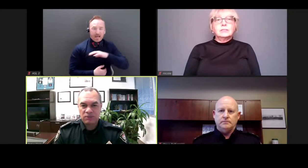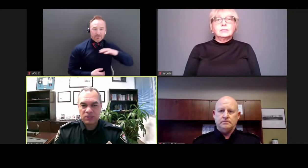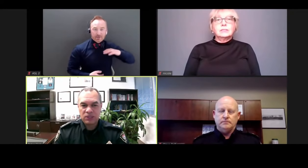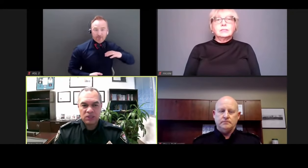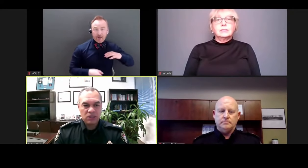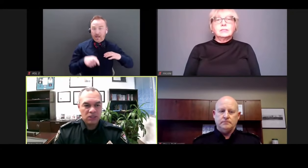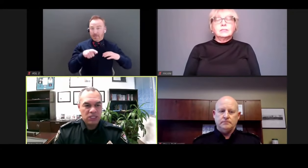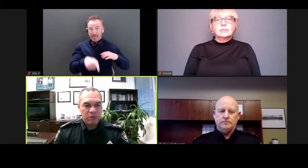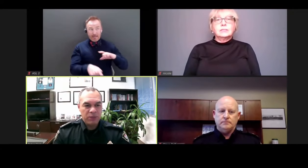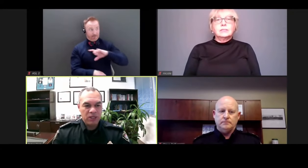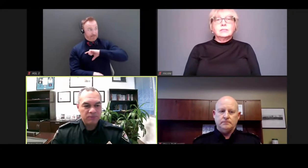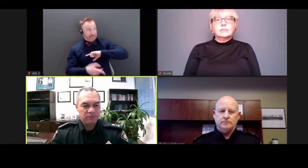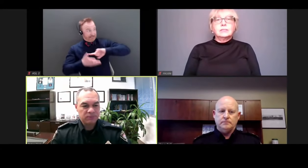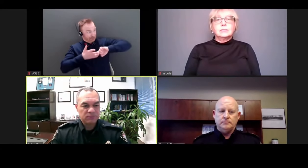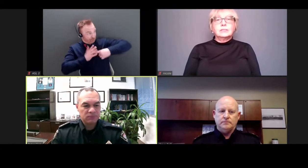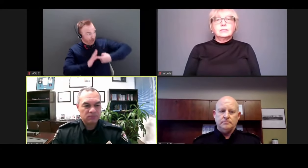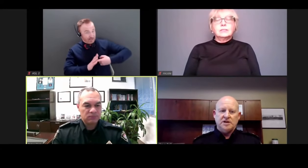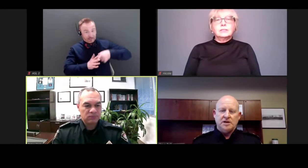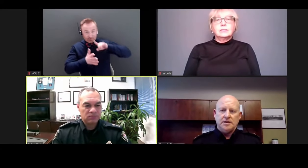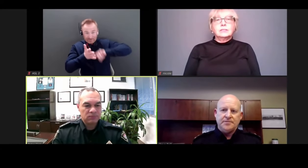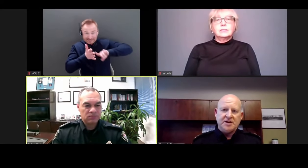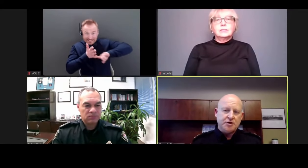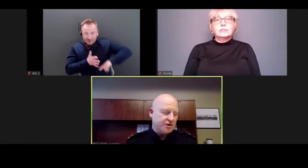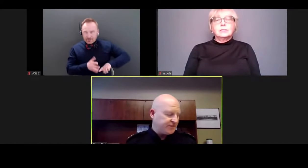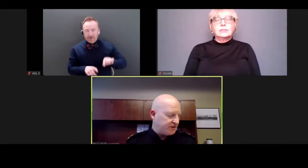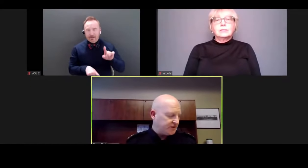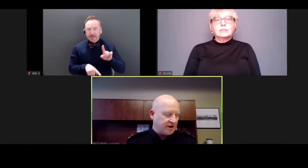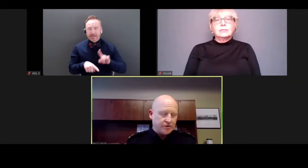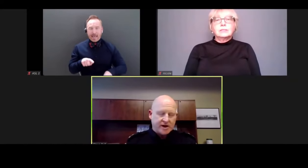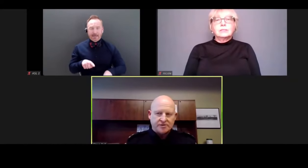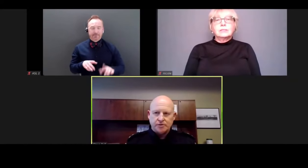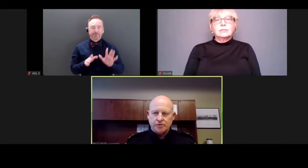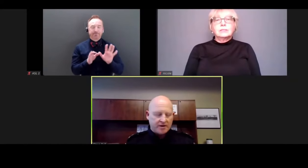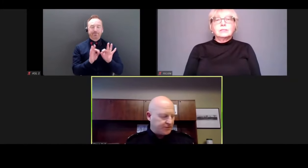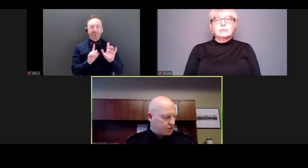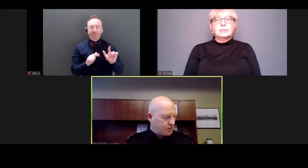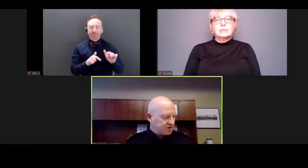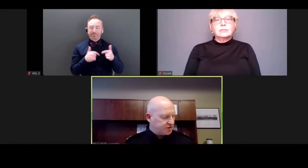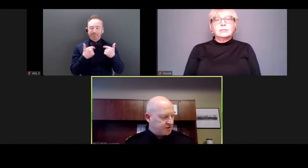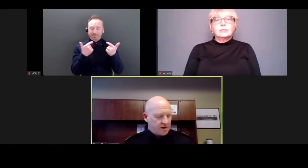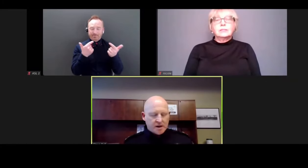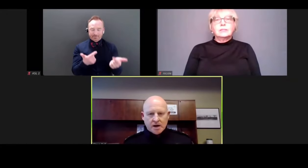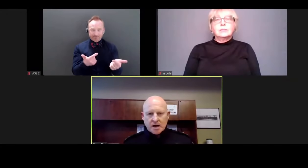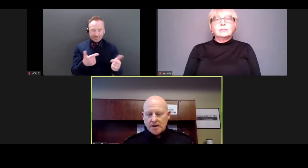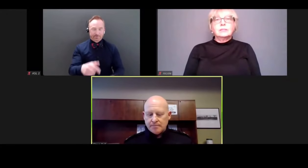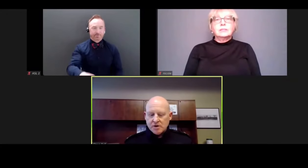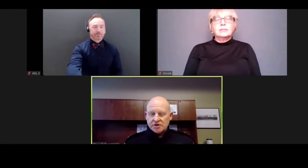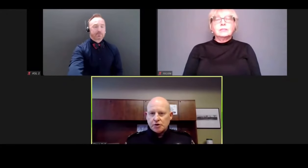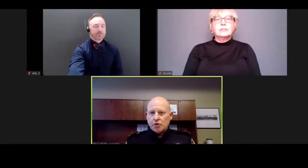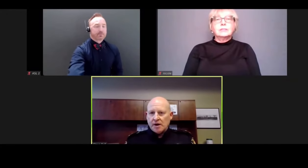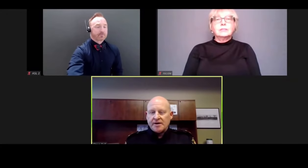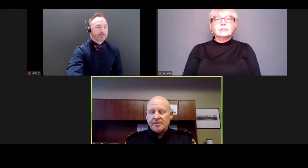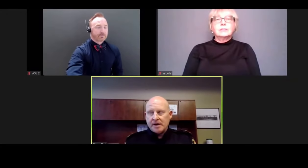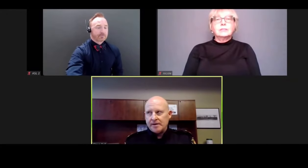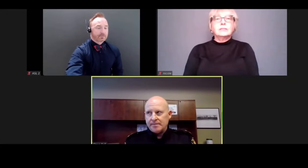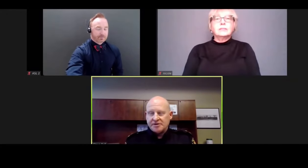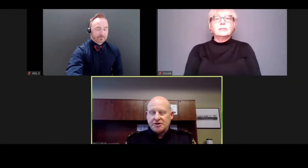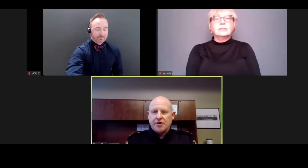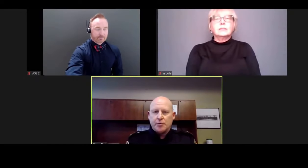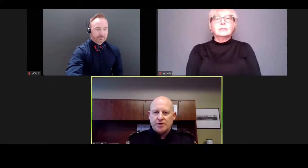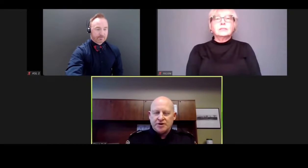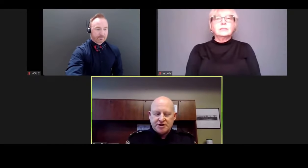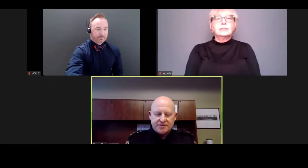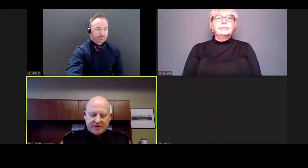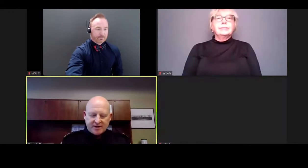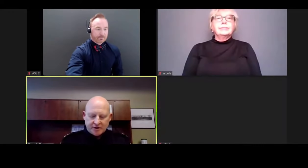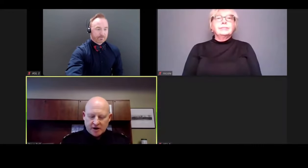investigation. Deputy Bell. Thank you, Chief, and thank you, Councillor Law, for your question. So I'm gonna start